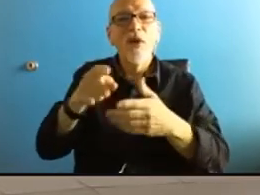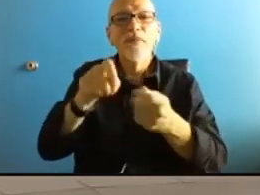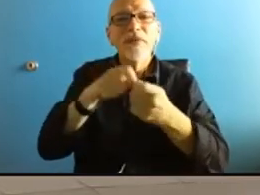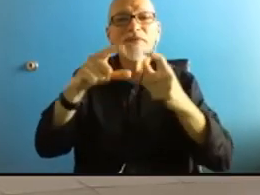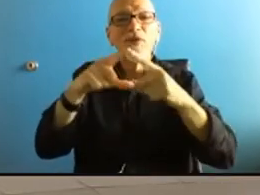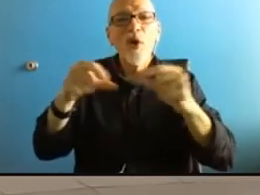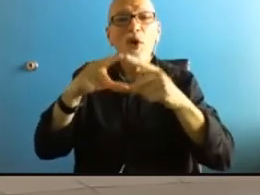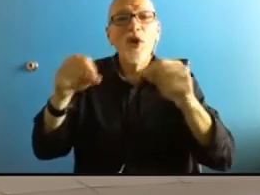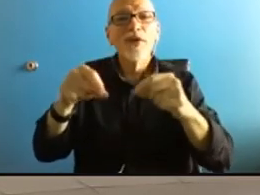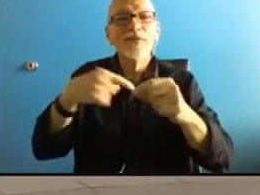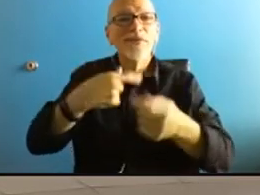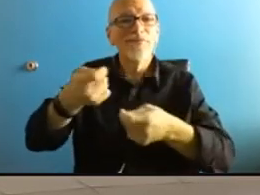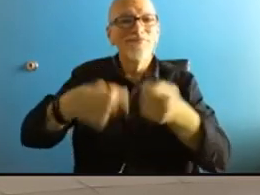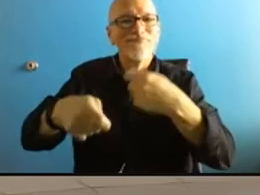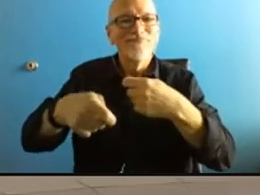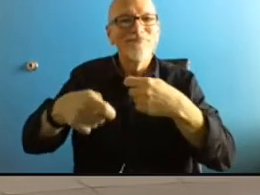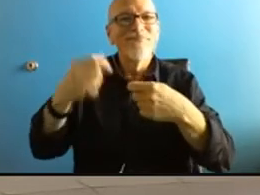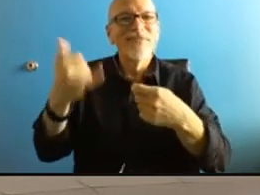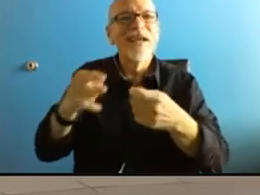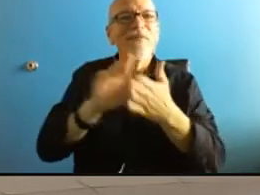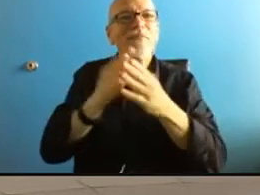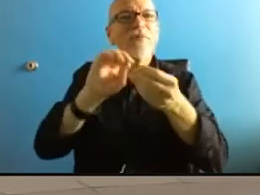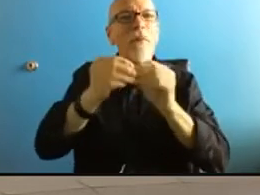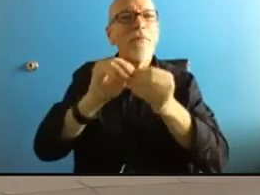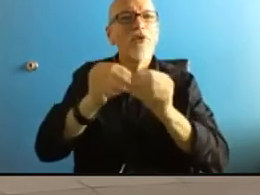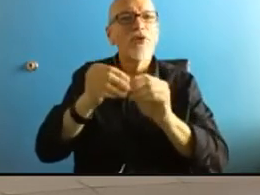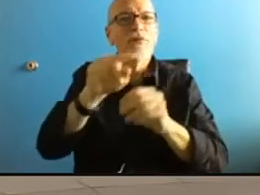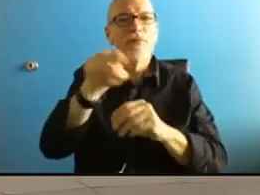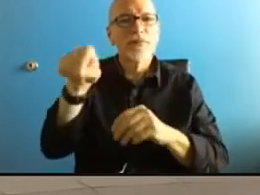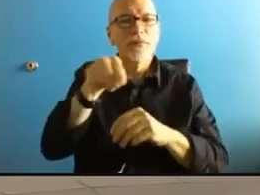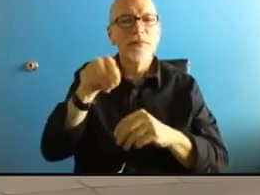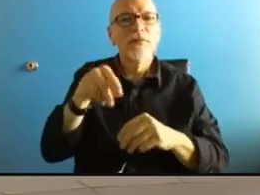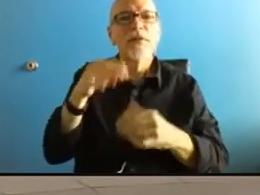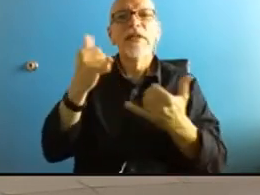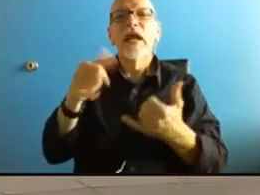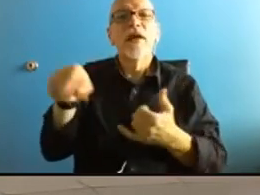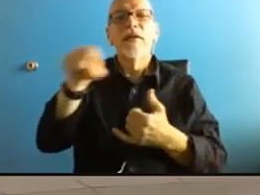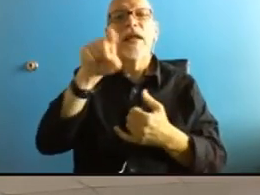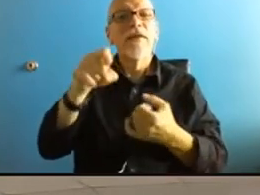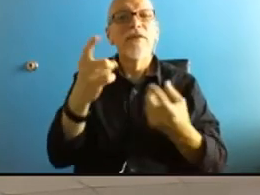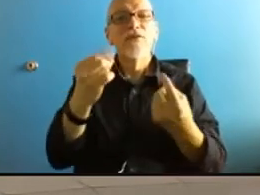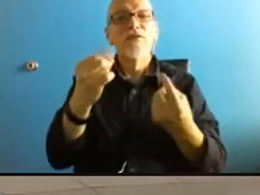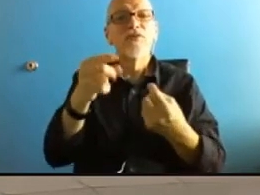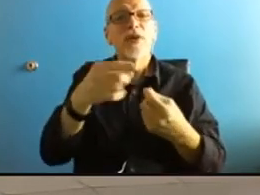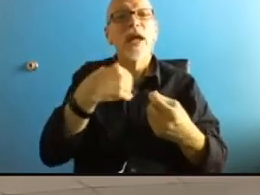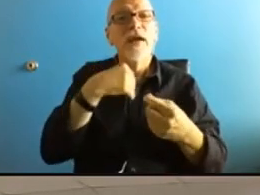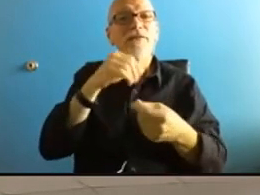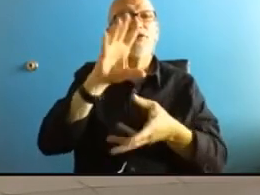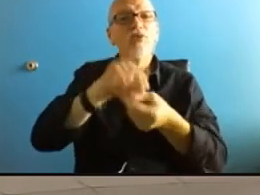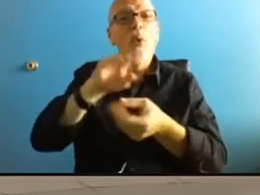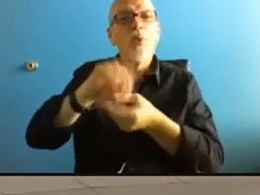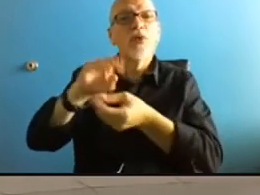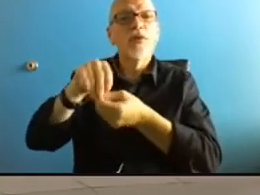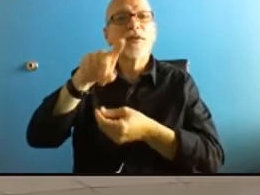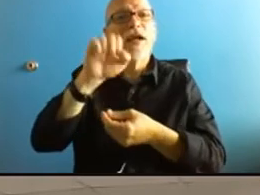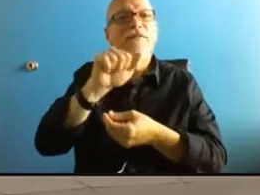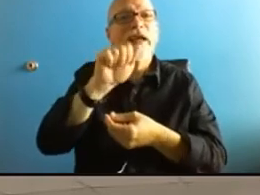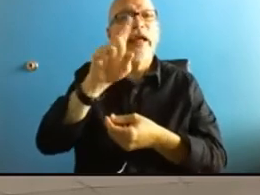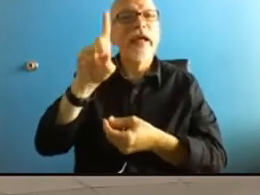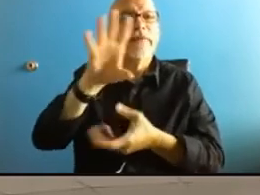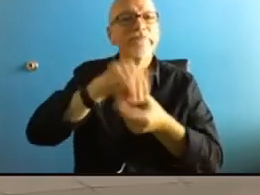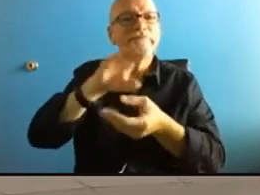cards, and now we've changed them into numbers. And what they had to do was they had totals that they had to add up to.